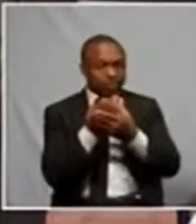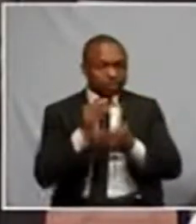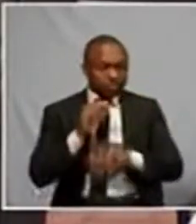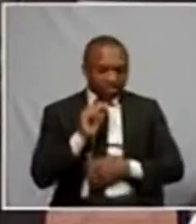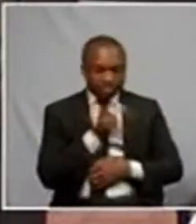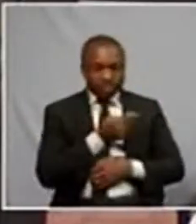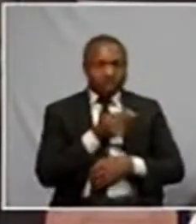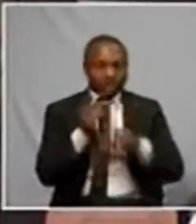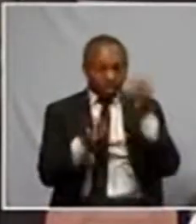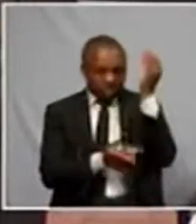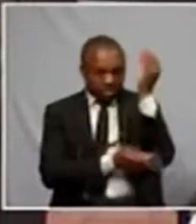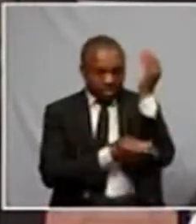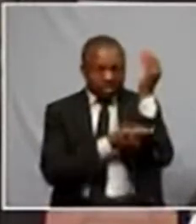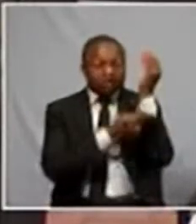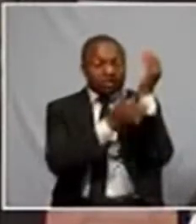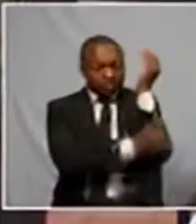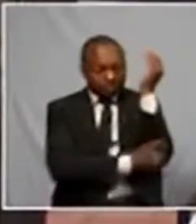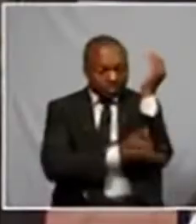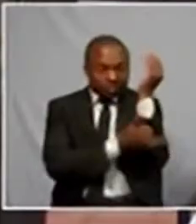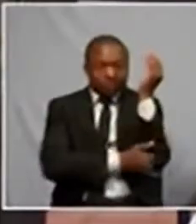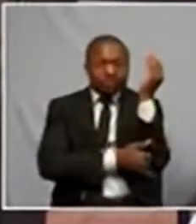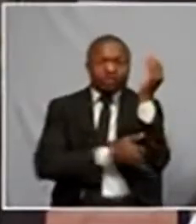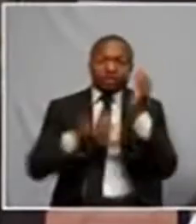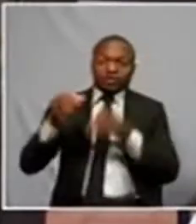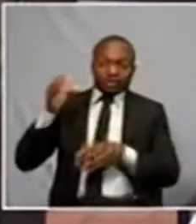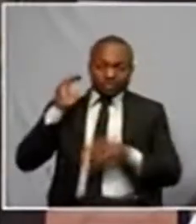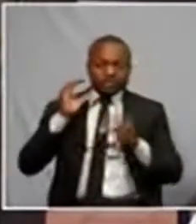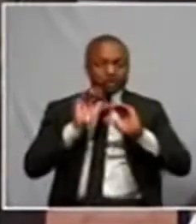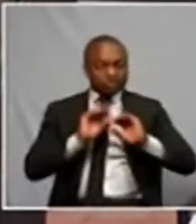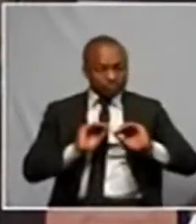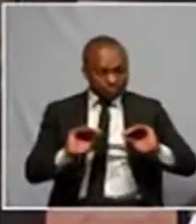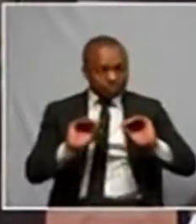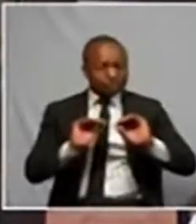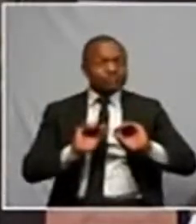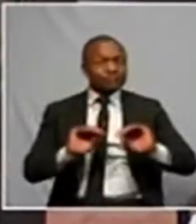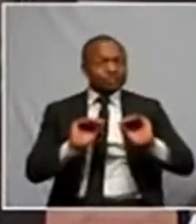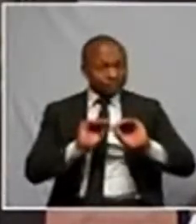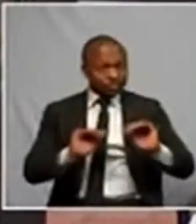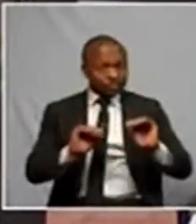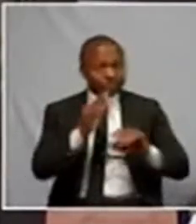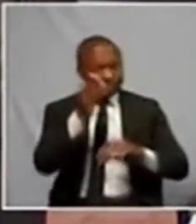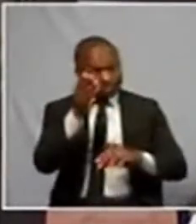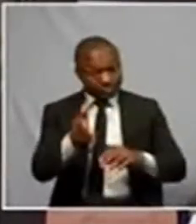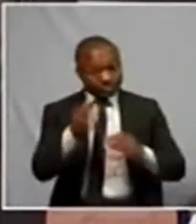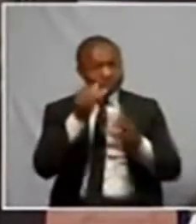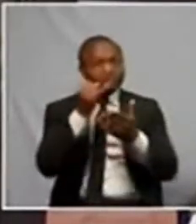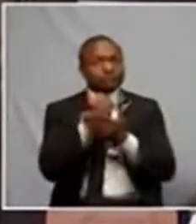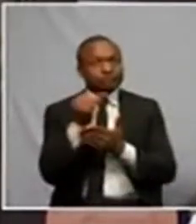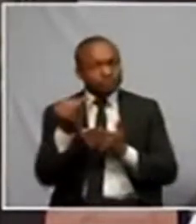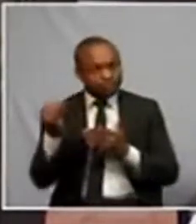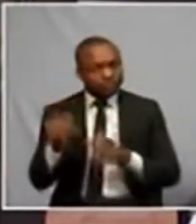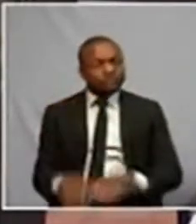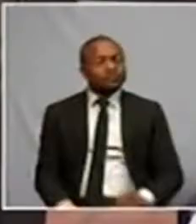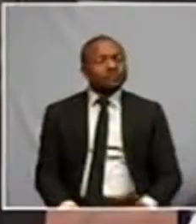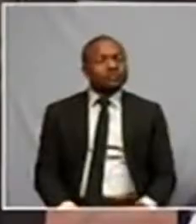building? Because nations need to be aware of these regulations. There's the issue also of